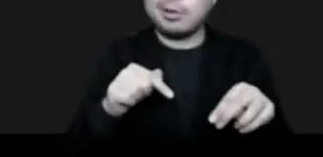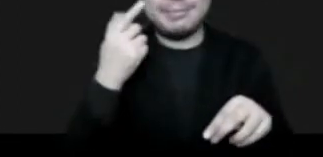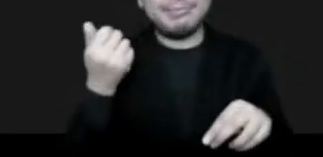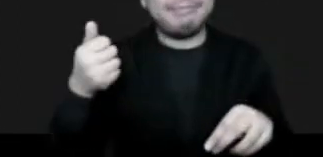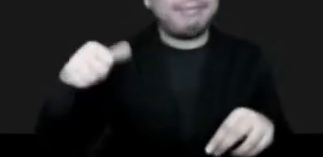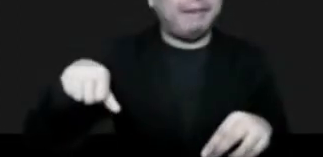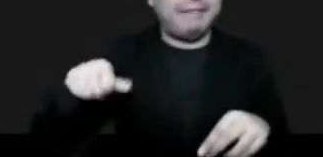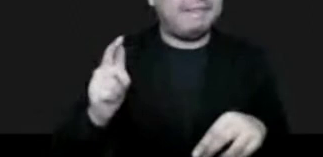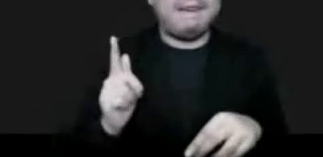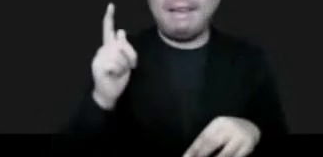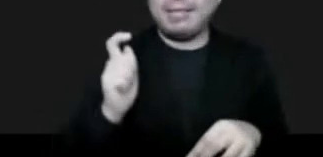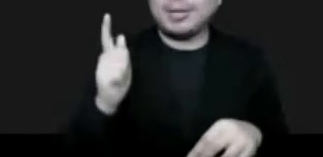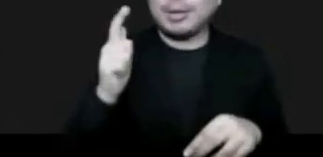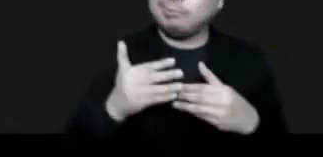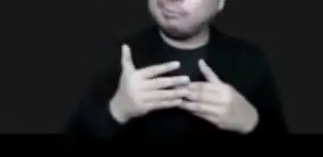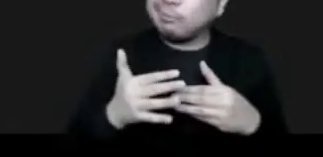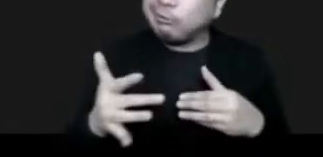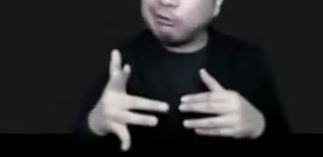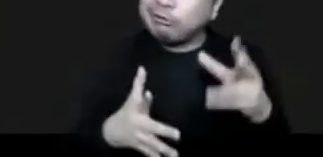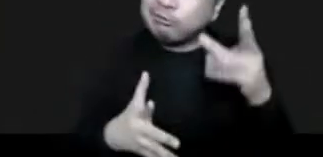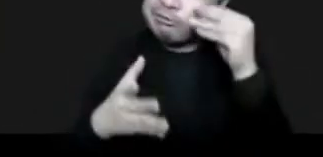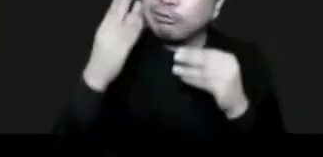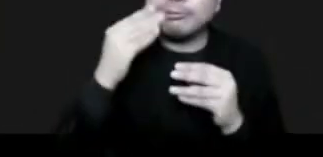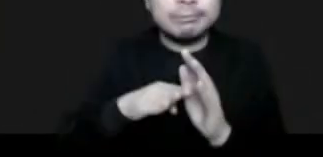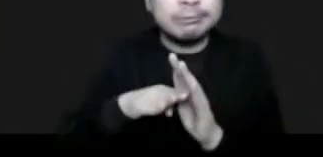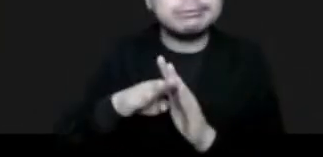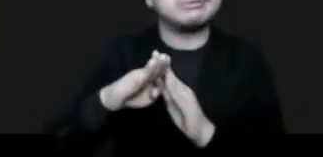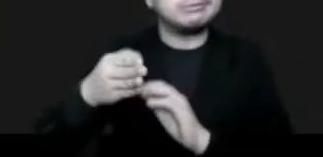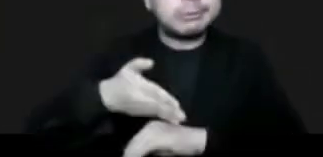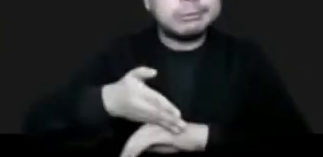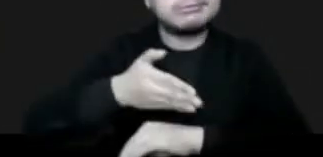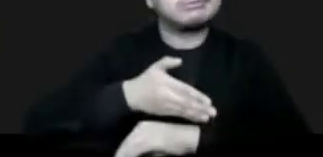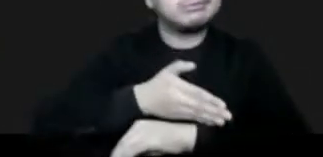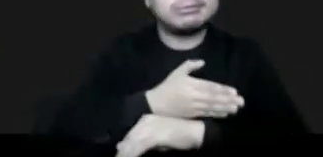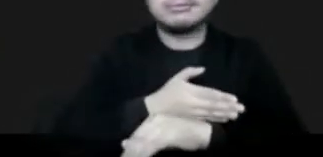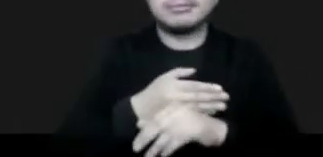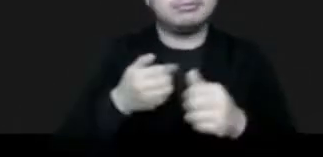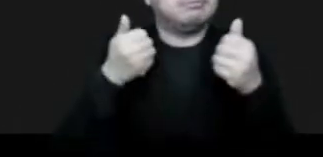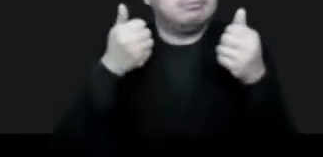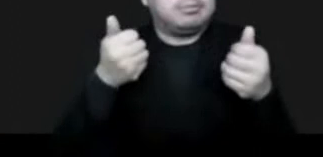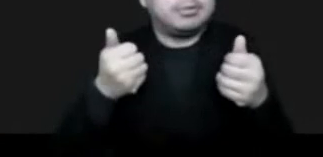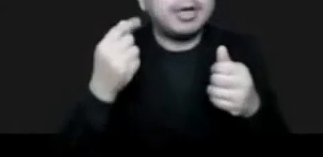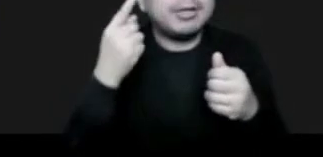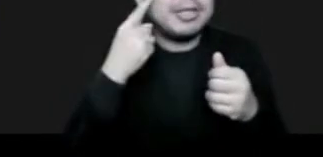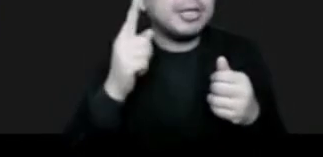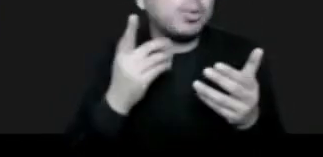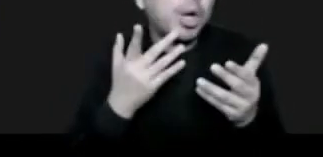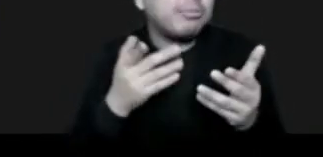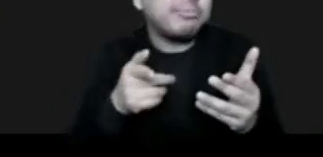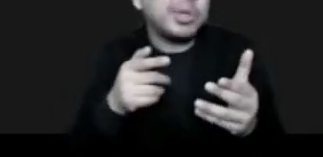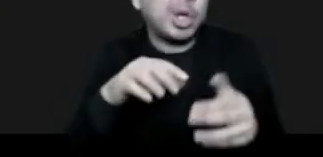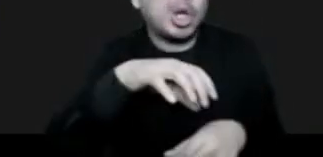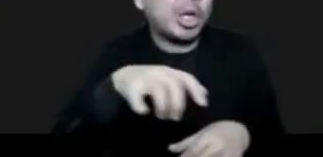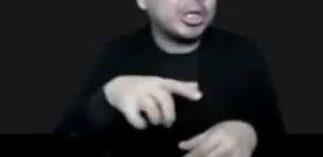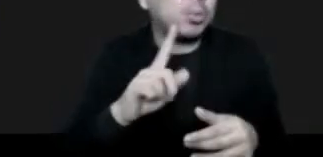to overcome it. So could you give us insight what for other countries, what to avoid when including person with disability and